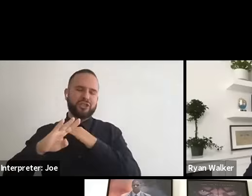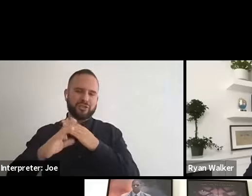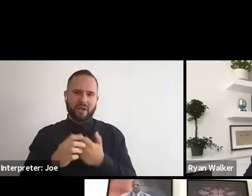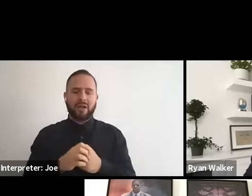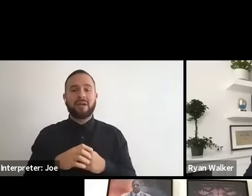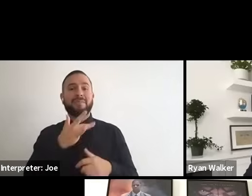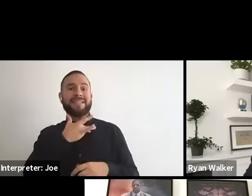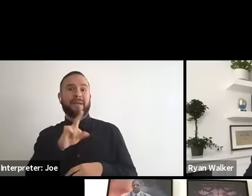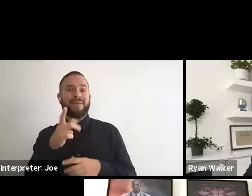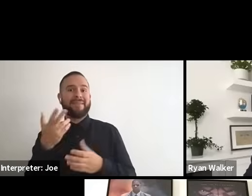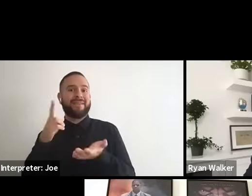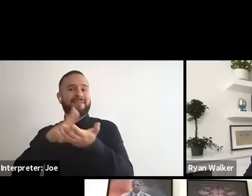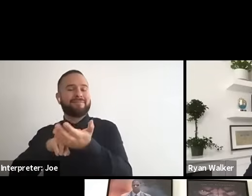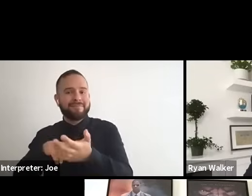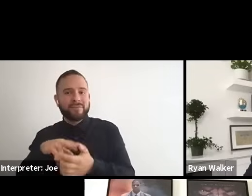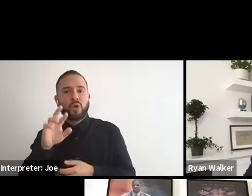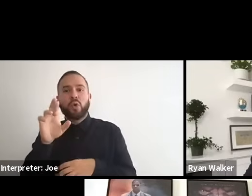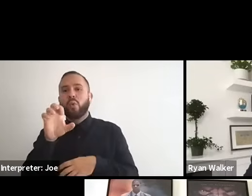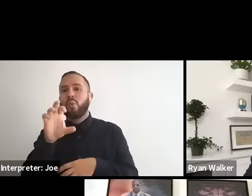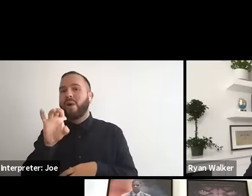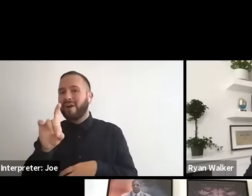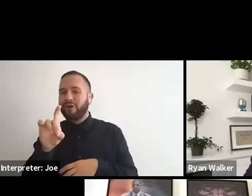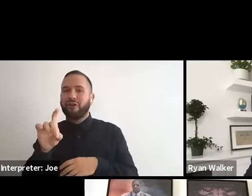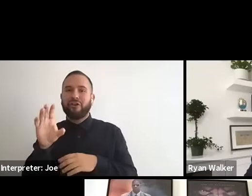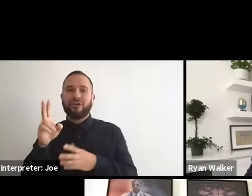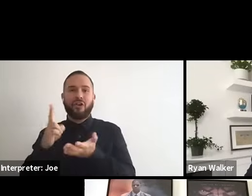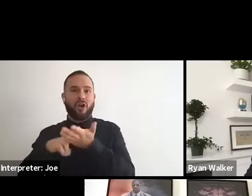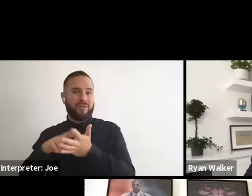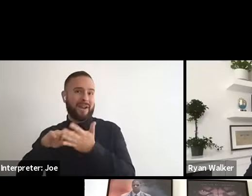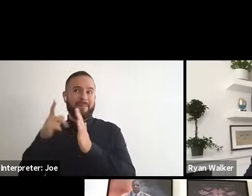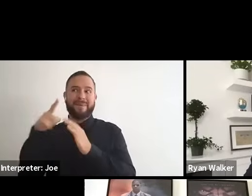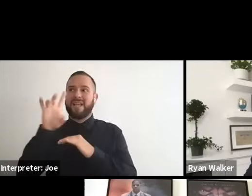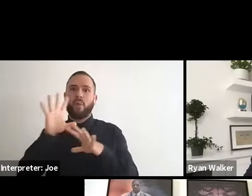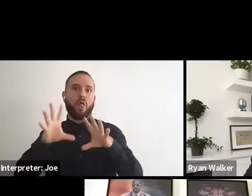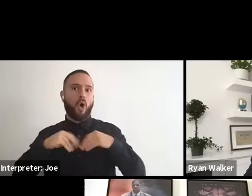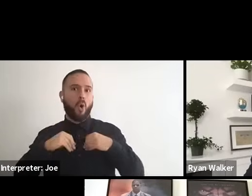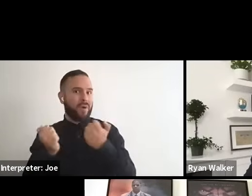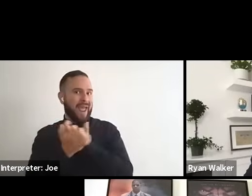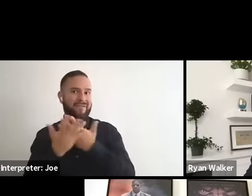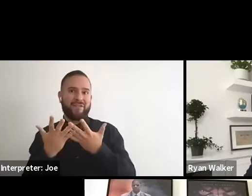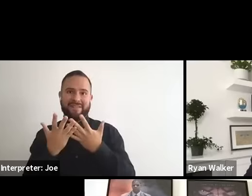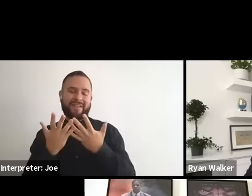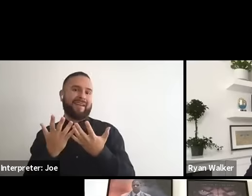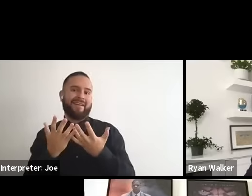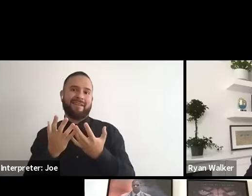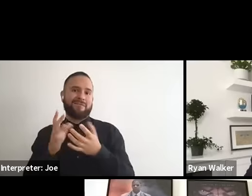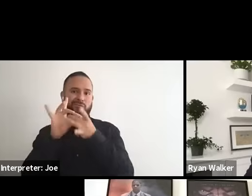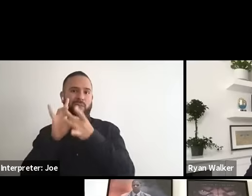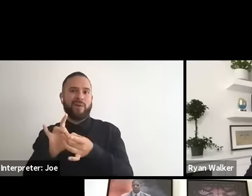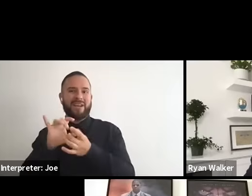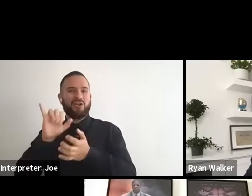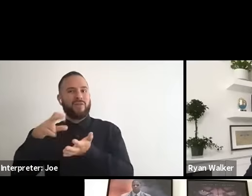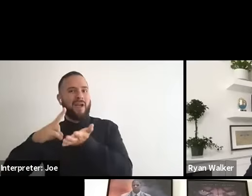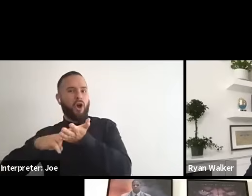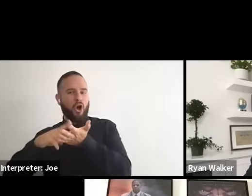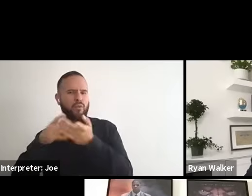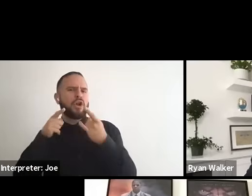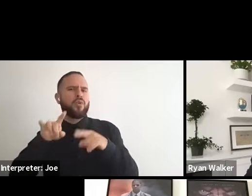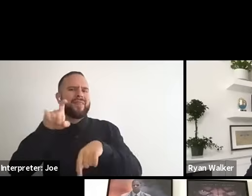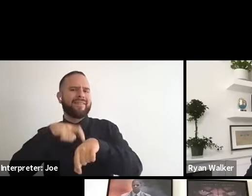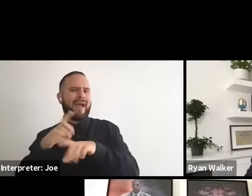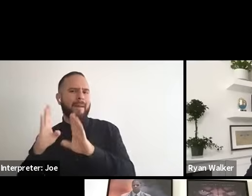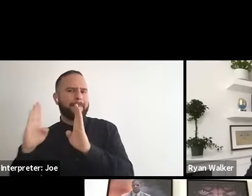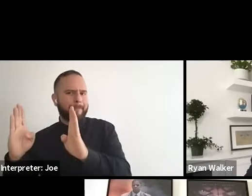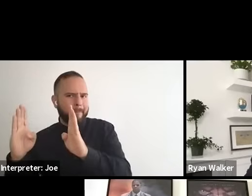the record company owns all the sound recordings that you make in connection with the record contract during the term. Of course,